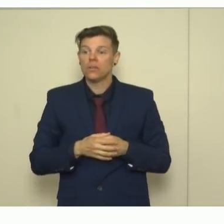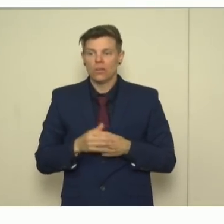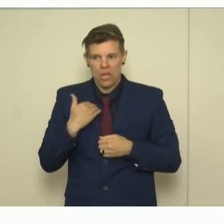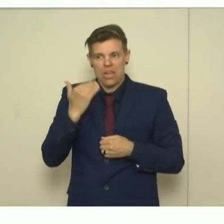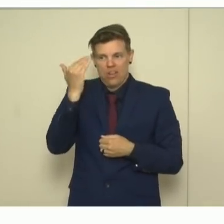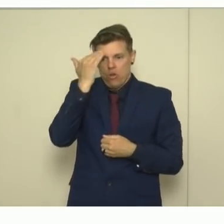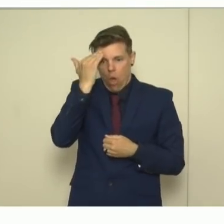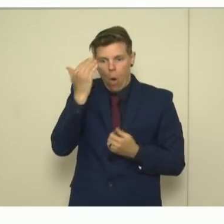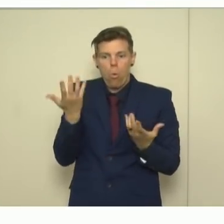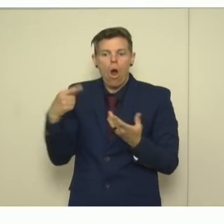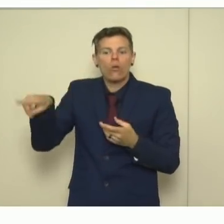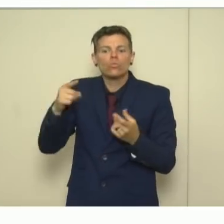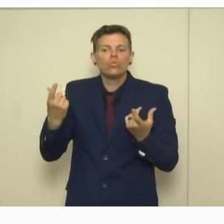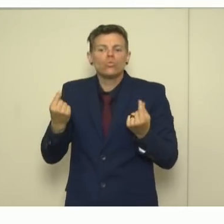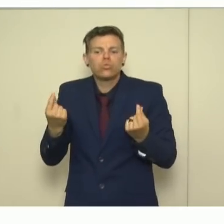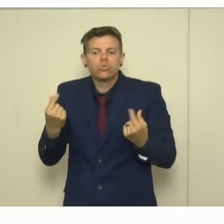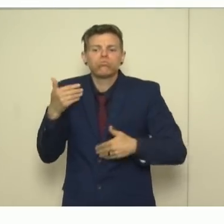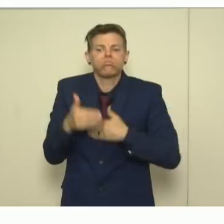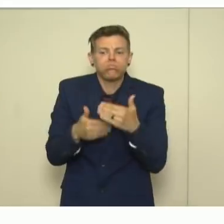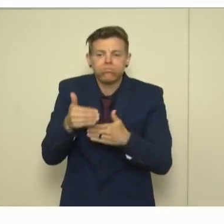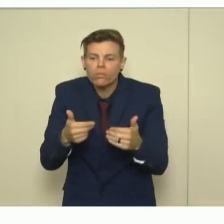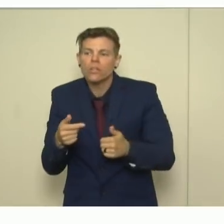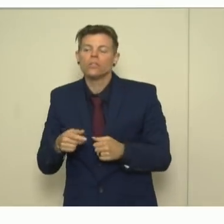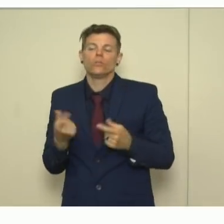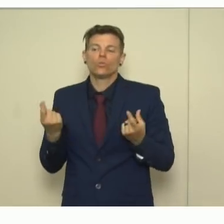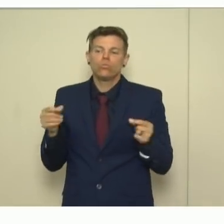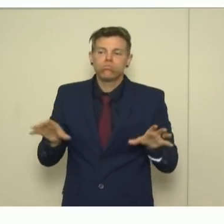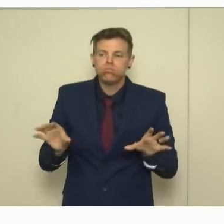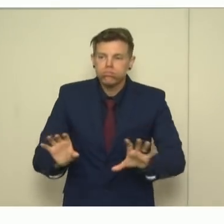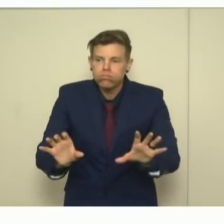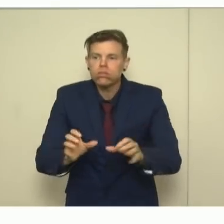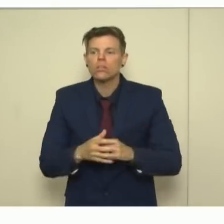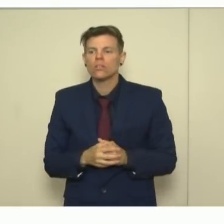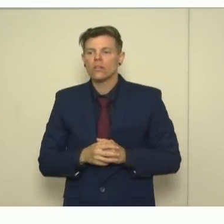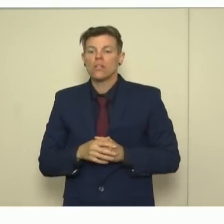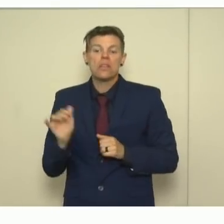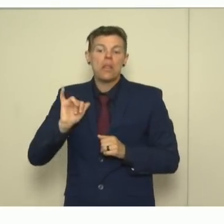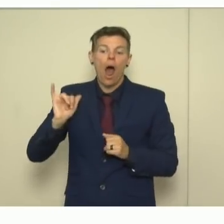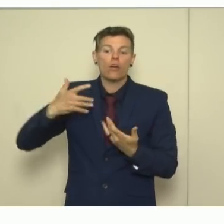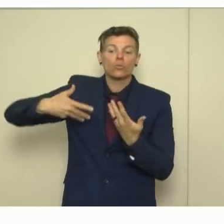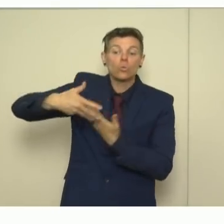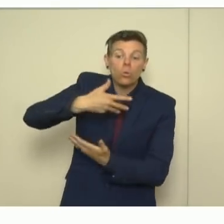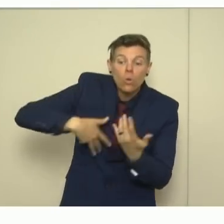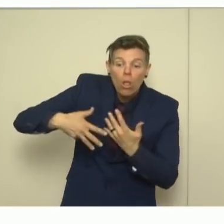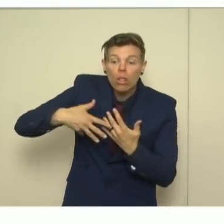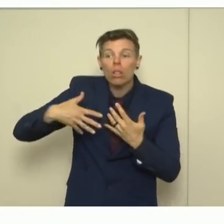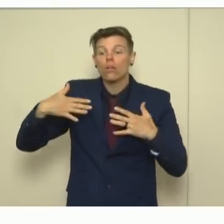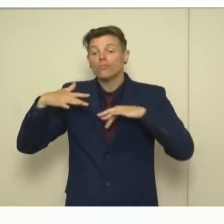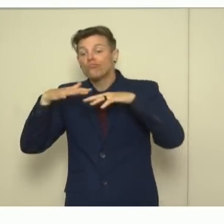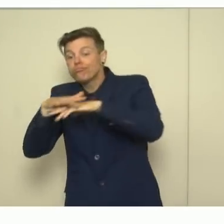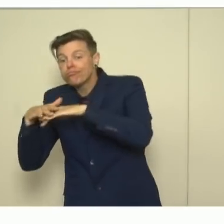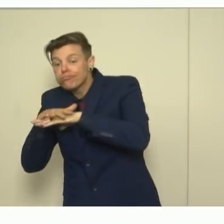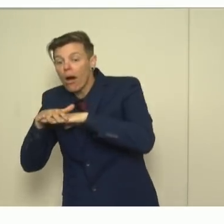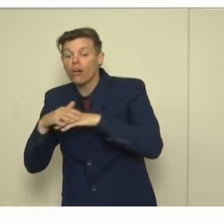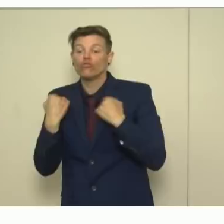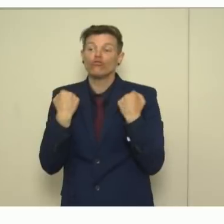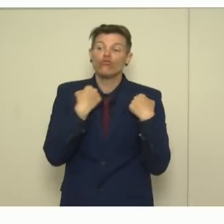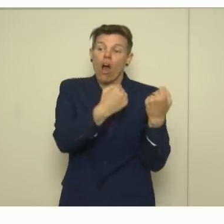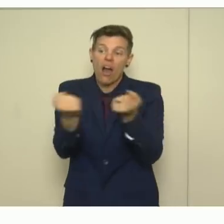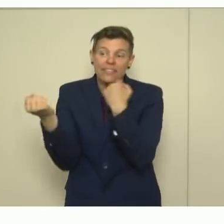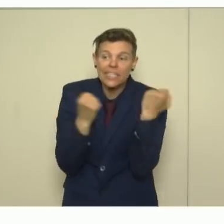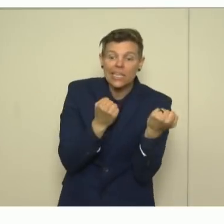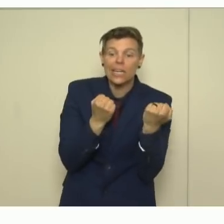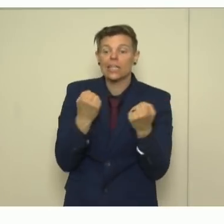us. Similar things to what we've told you in the past: large gatherings, travel, indoor spaces without masks. And